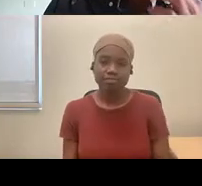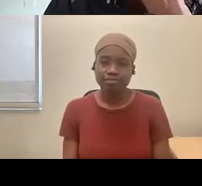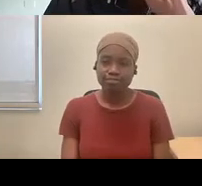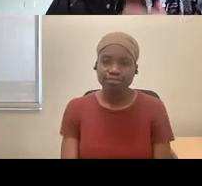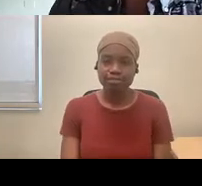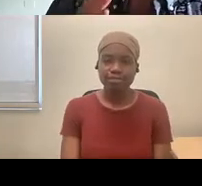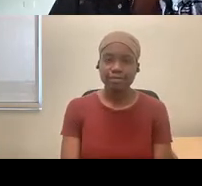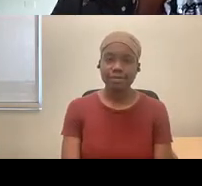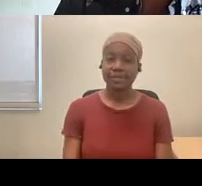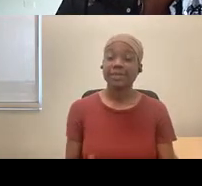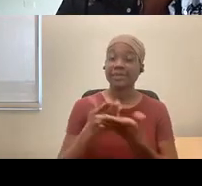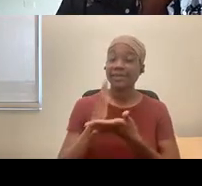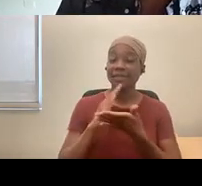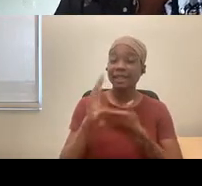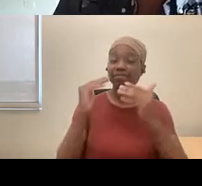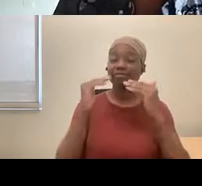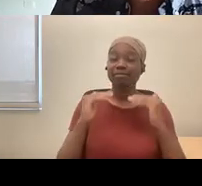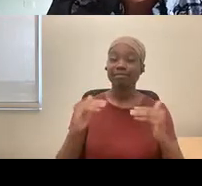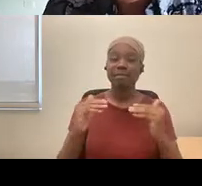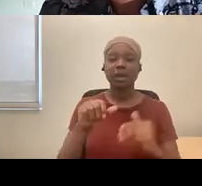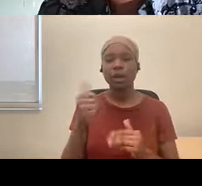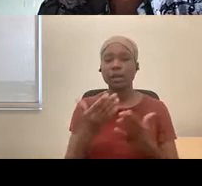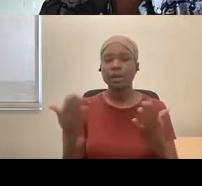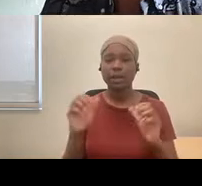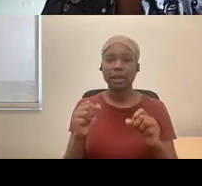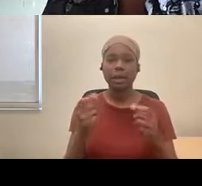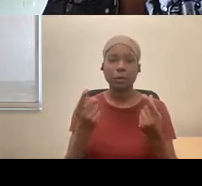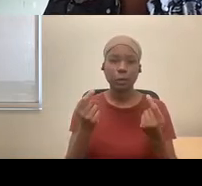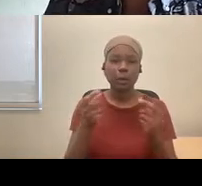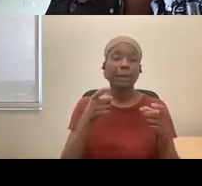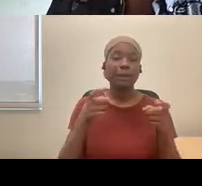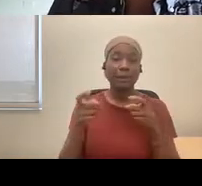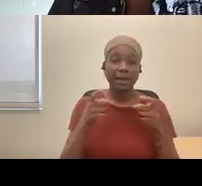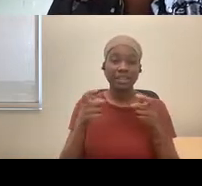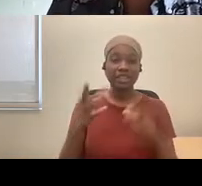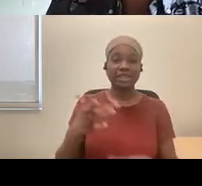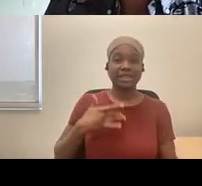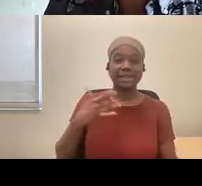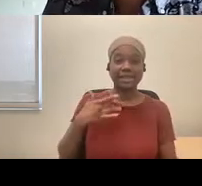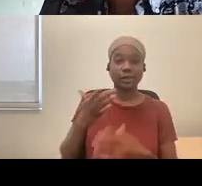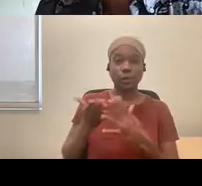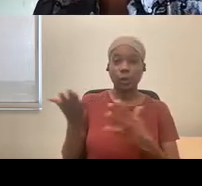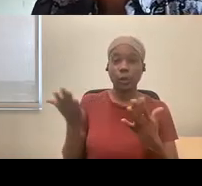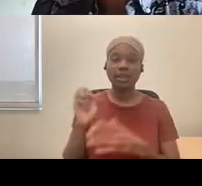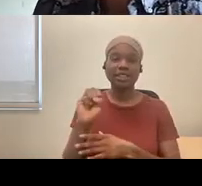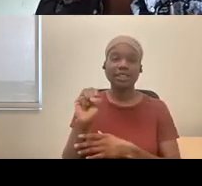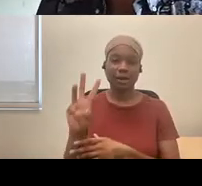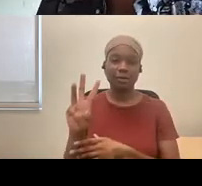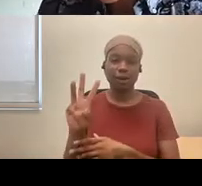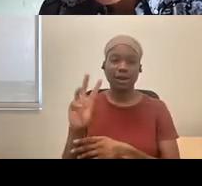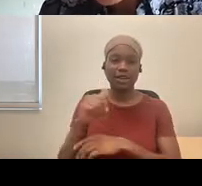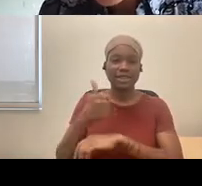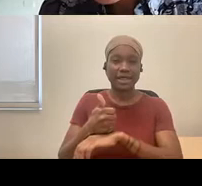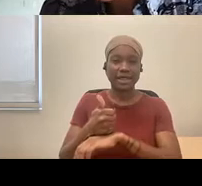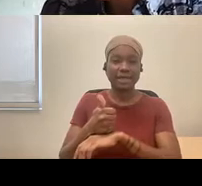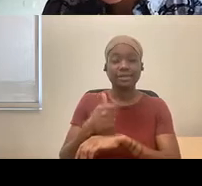All right, and so there's another thing, which is we can manage these sensors through our software settings. On a